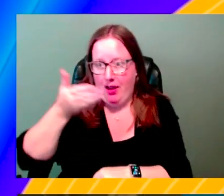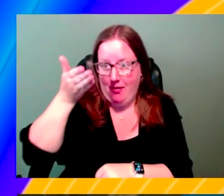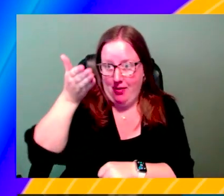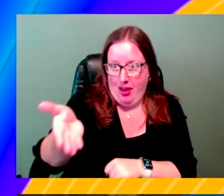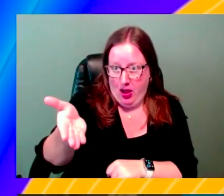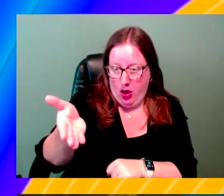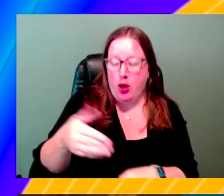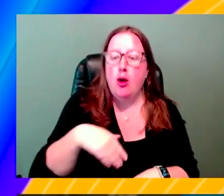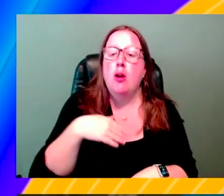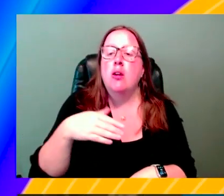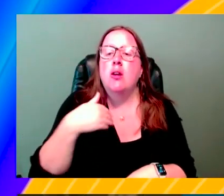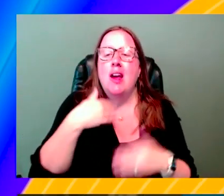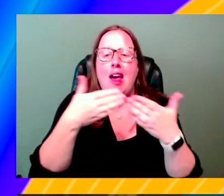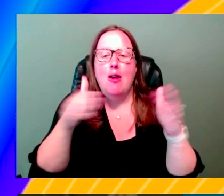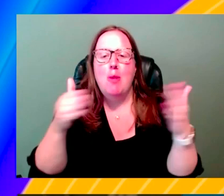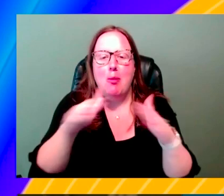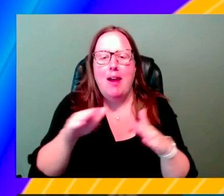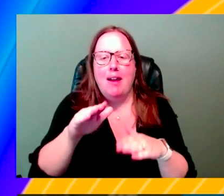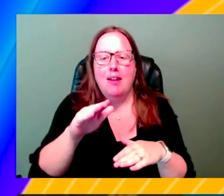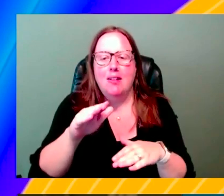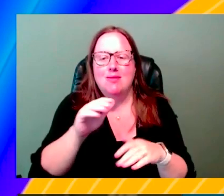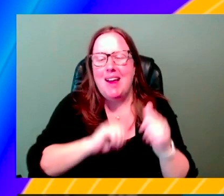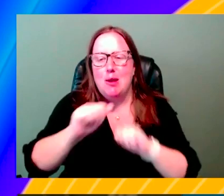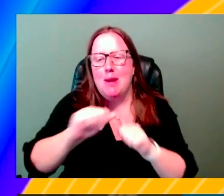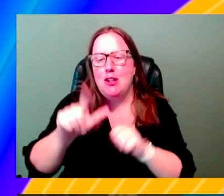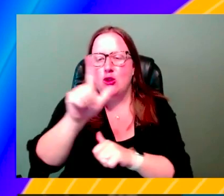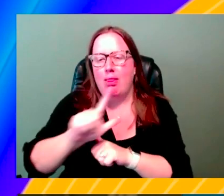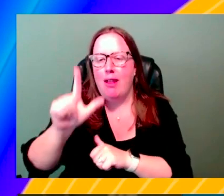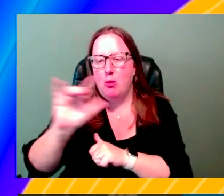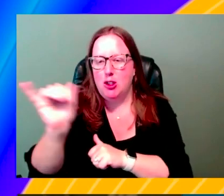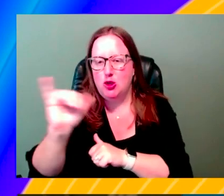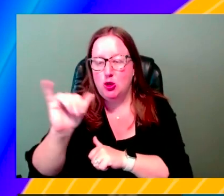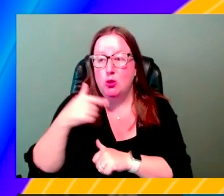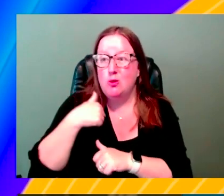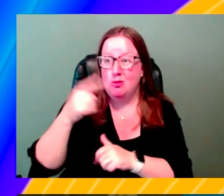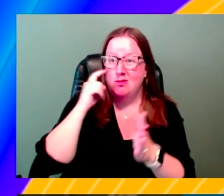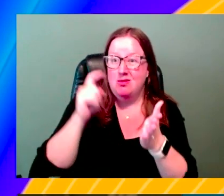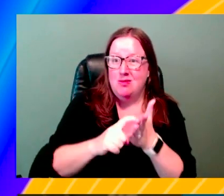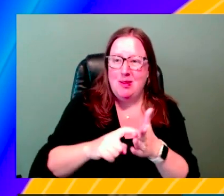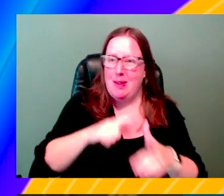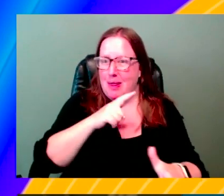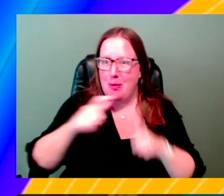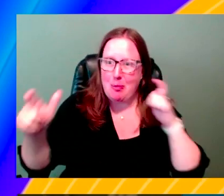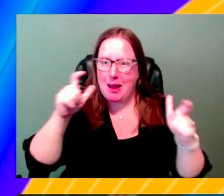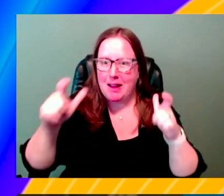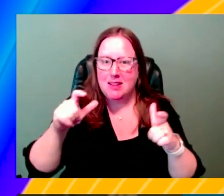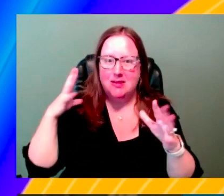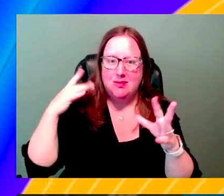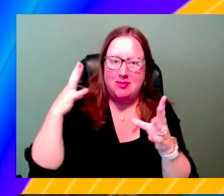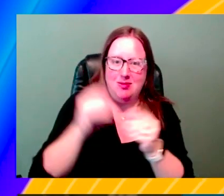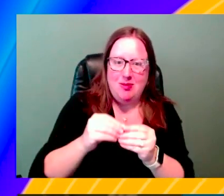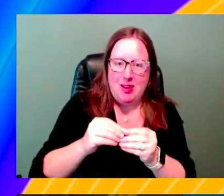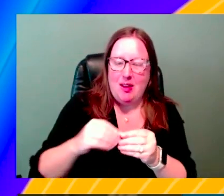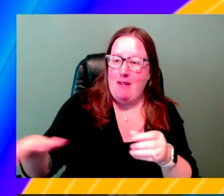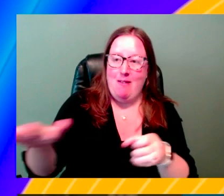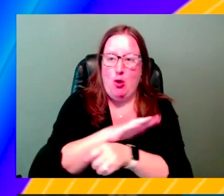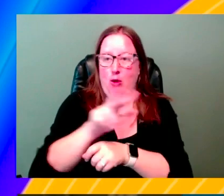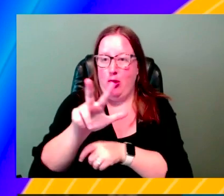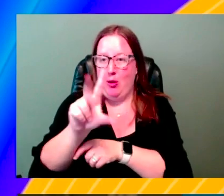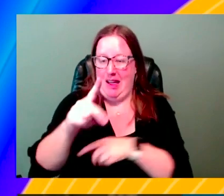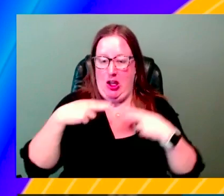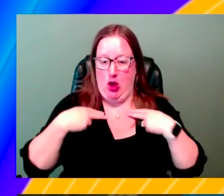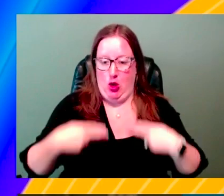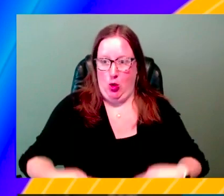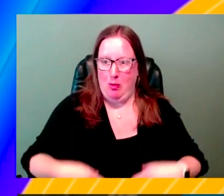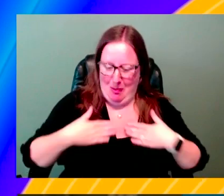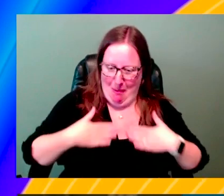public animation library. So we've actually recently discovered that this is the largest collection of 3D full body human animation available anywhere in the world. And the